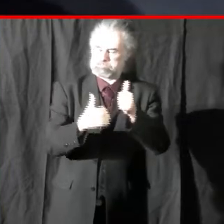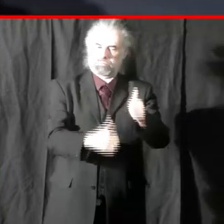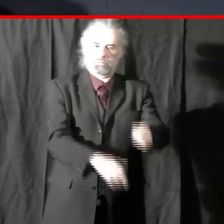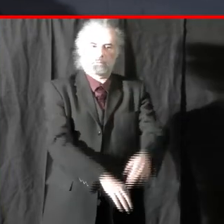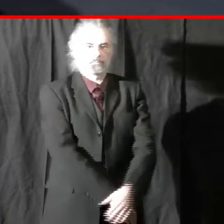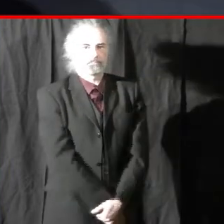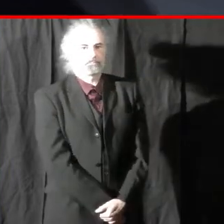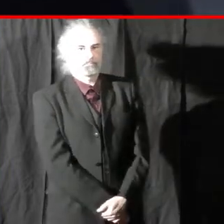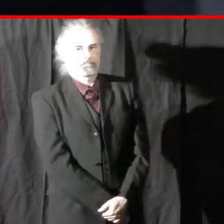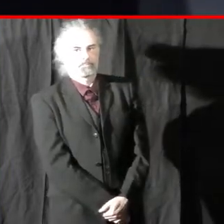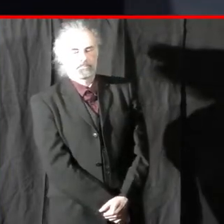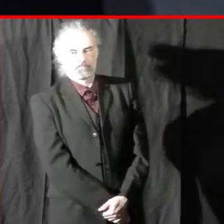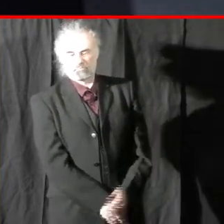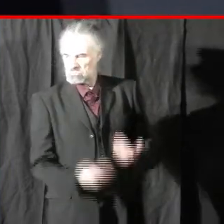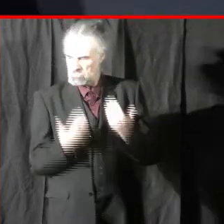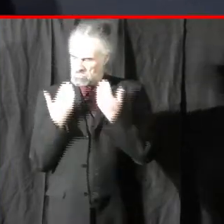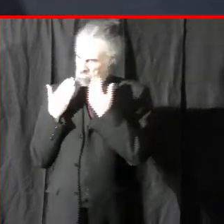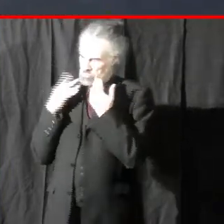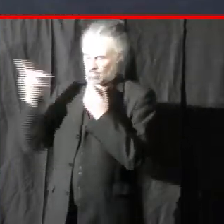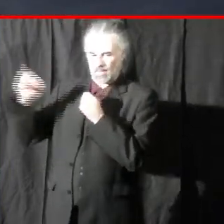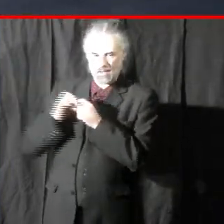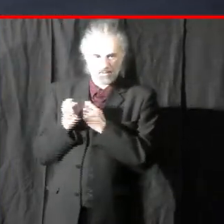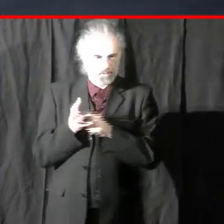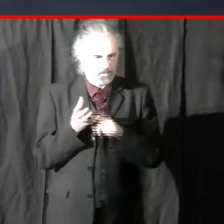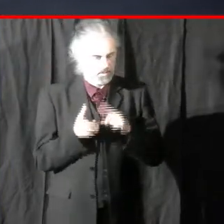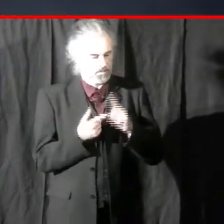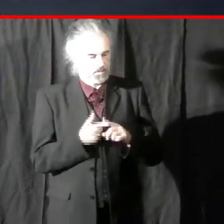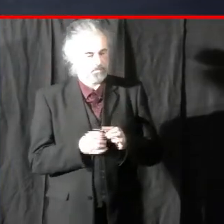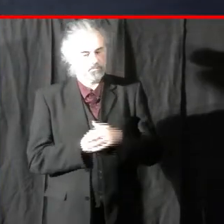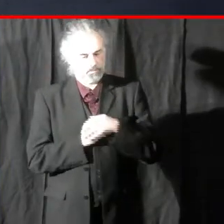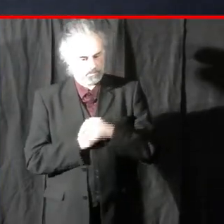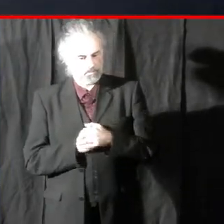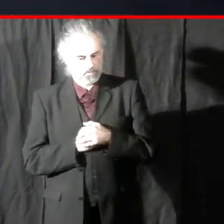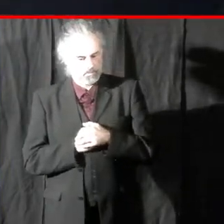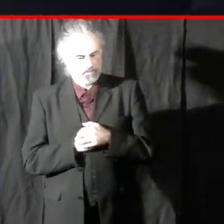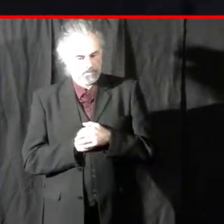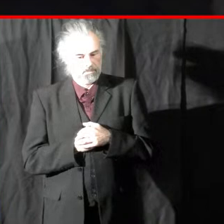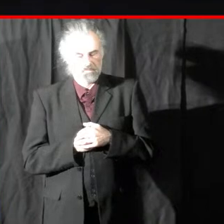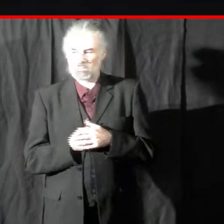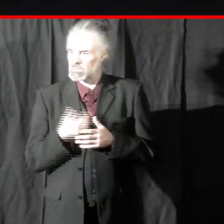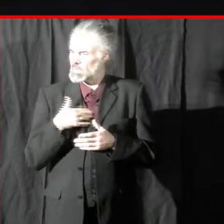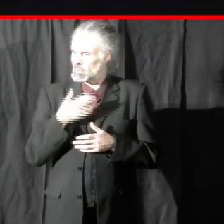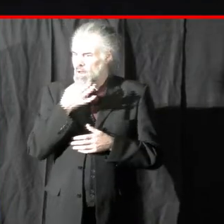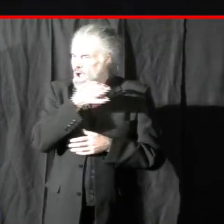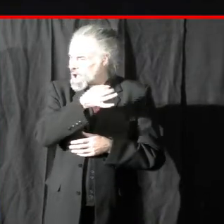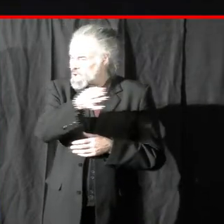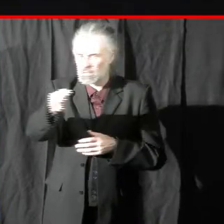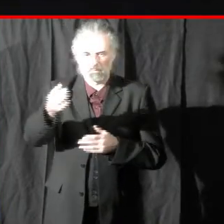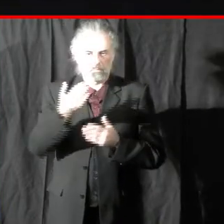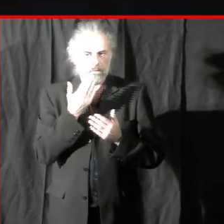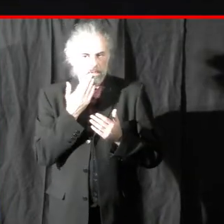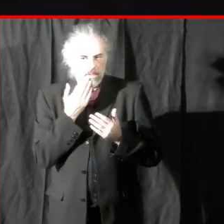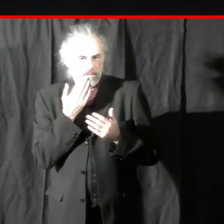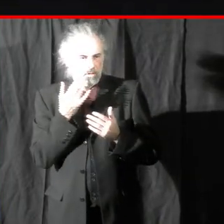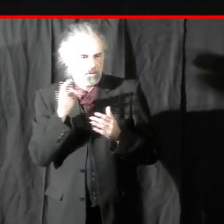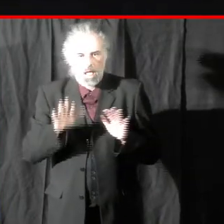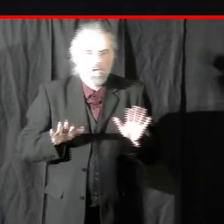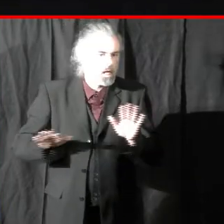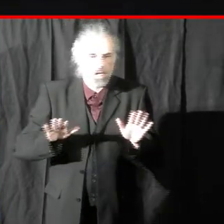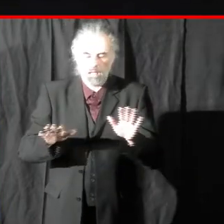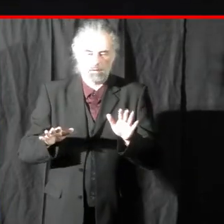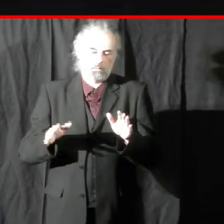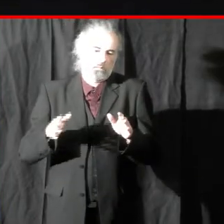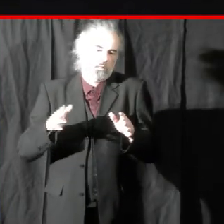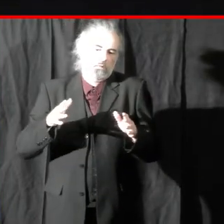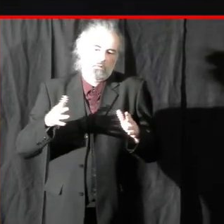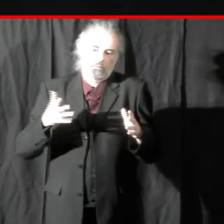Thank you. Thank you, Bruce. Now, I want to implore everyone, please, do not rush into any hasty